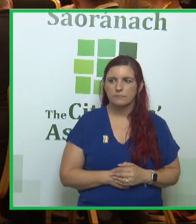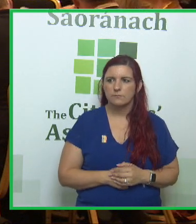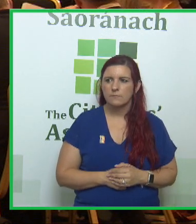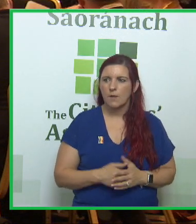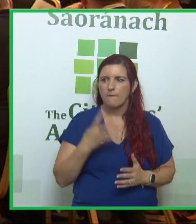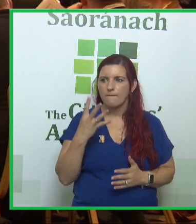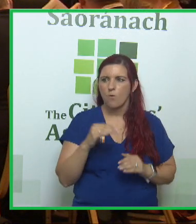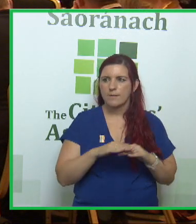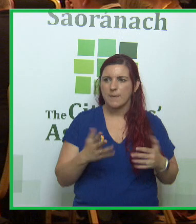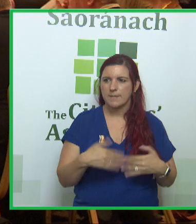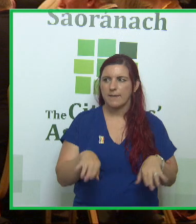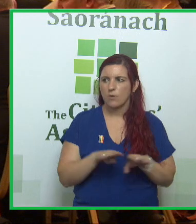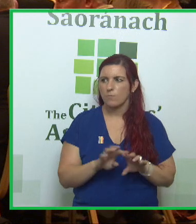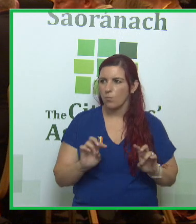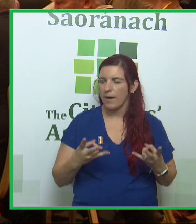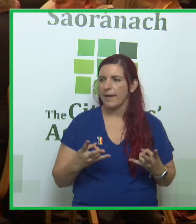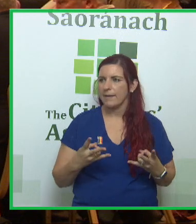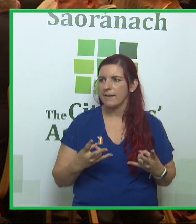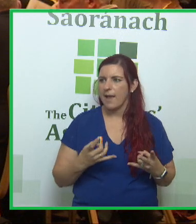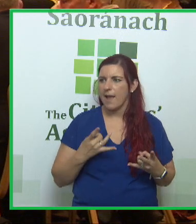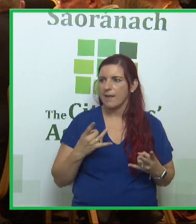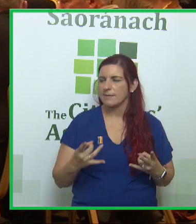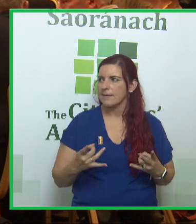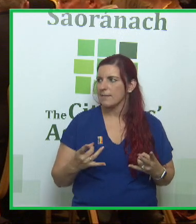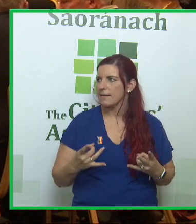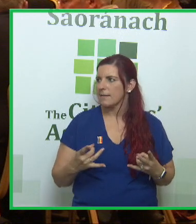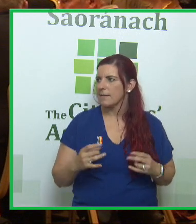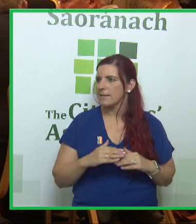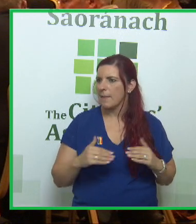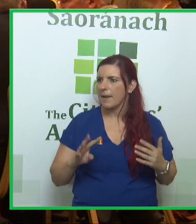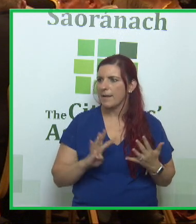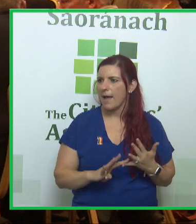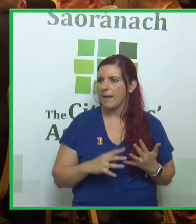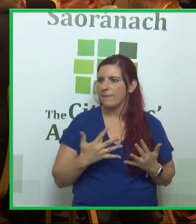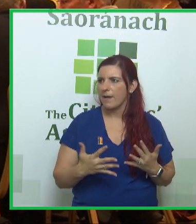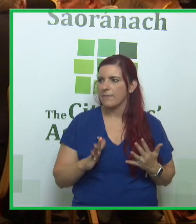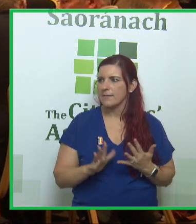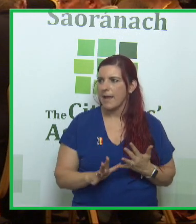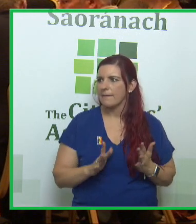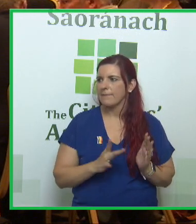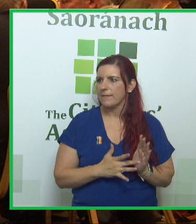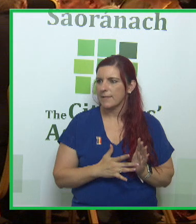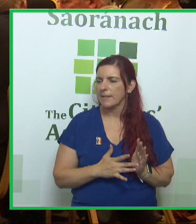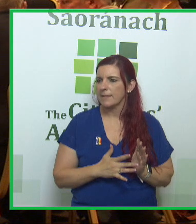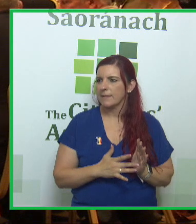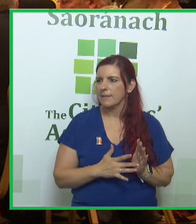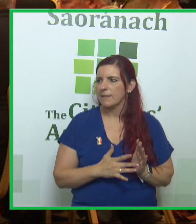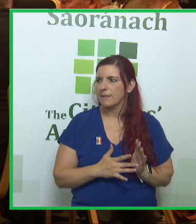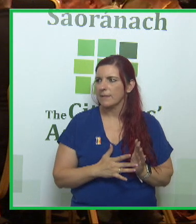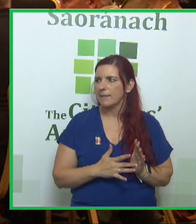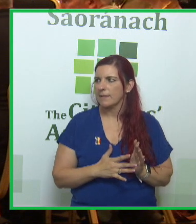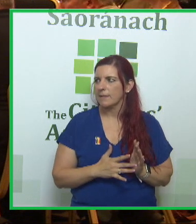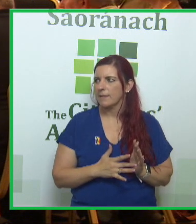haven't. So can I ask very briefly, and we'll see how much we can get with tables 9, 5, 10, and 15. So 9, first of all.